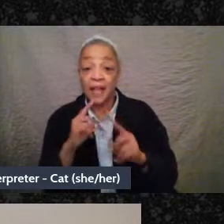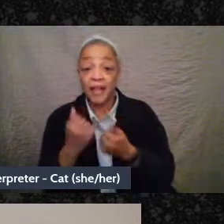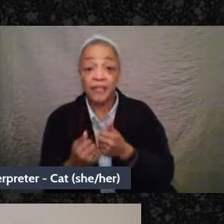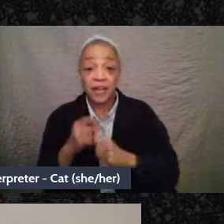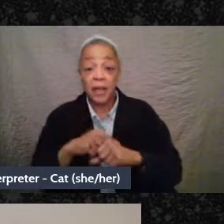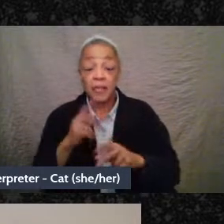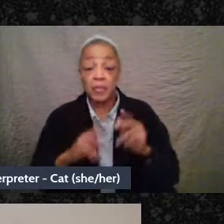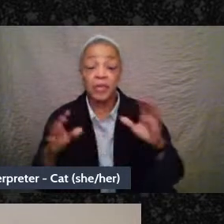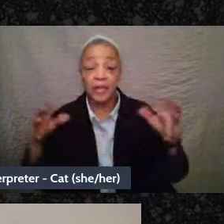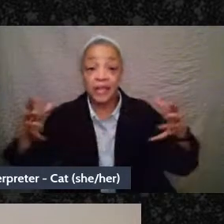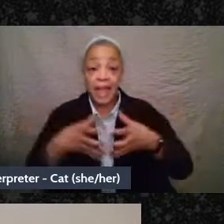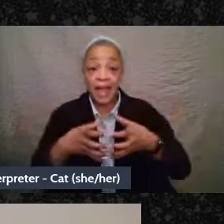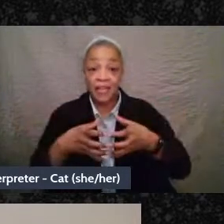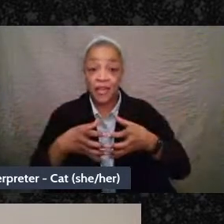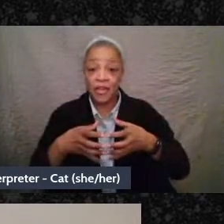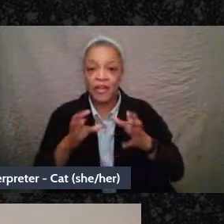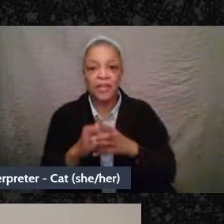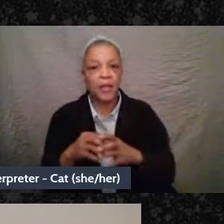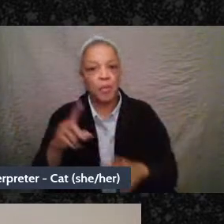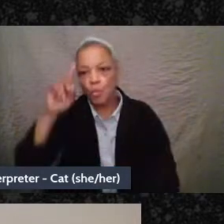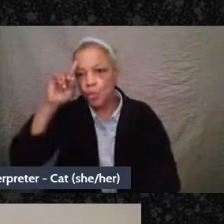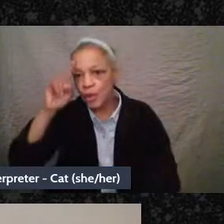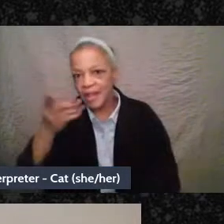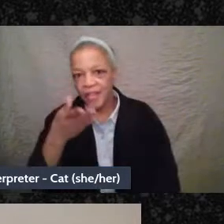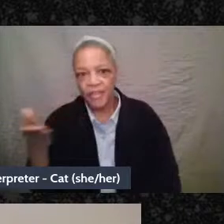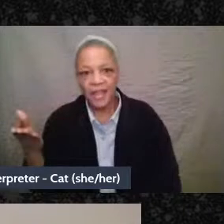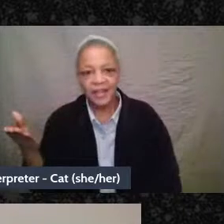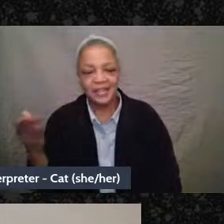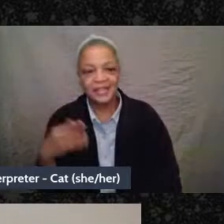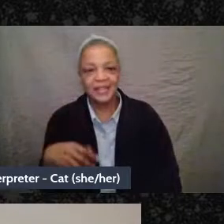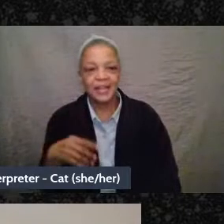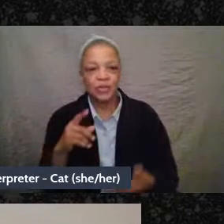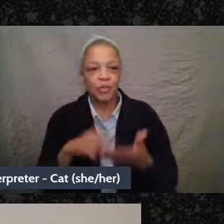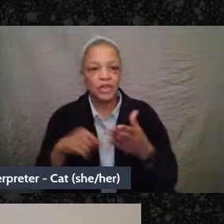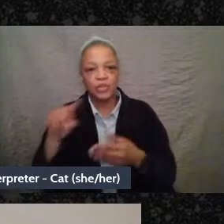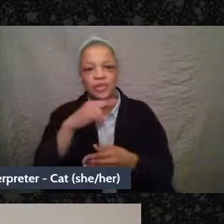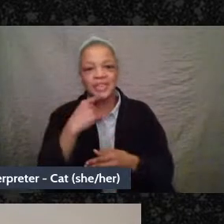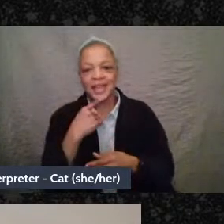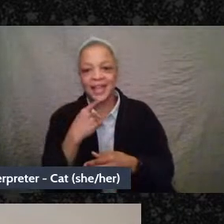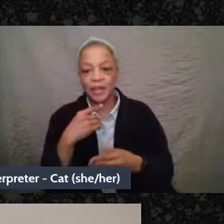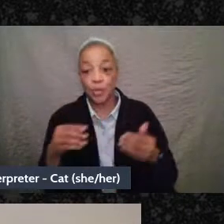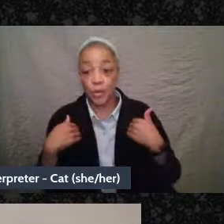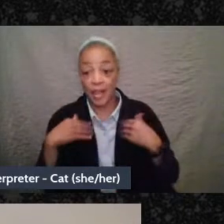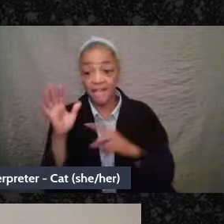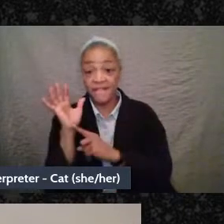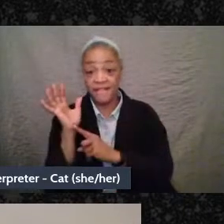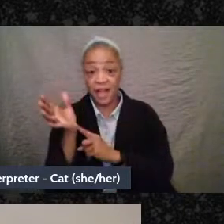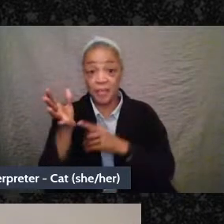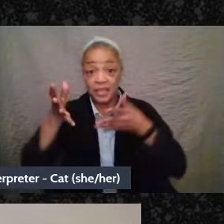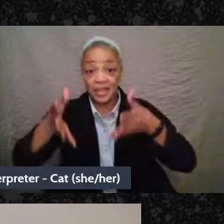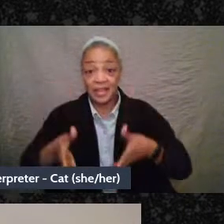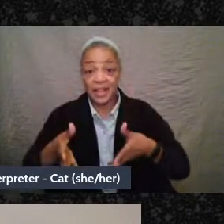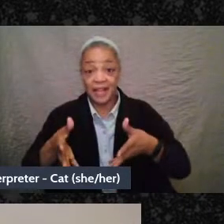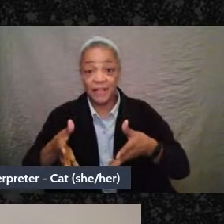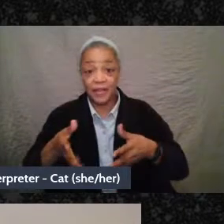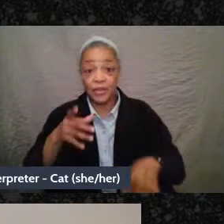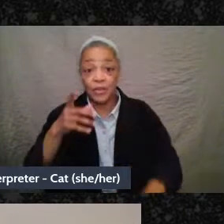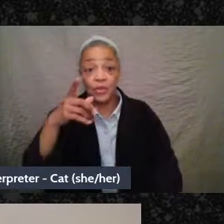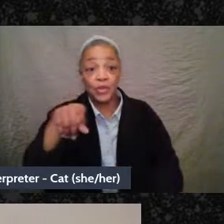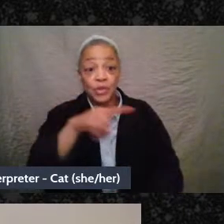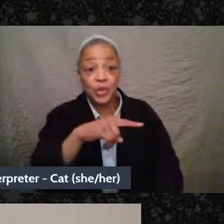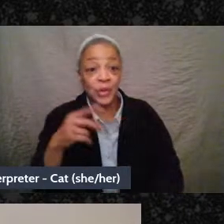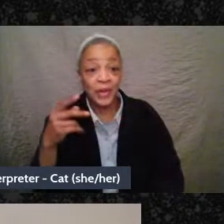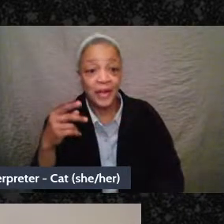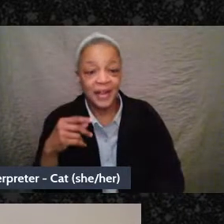these are just like really brilliant clues I see in what you all are saying. We have 5 minutes left. You all, like me, are looking at how Sophie